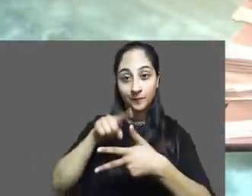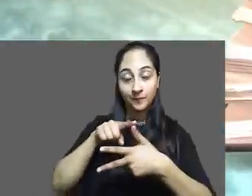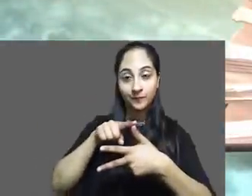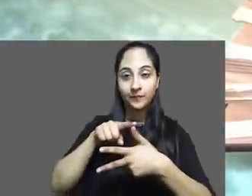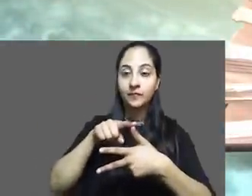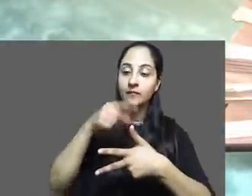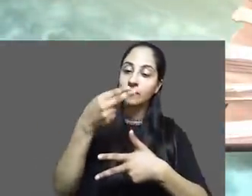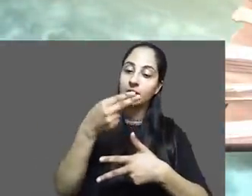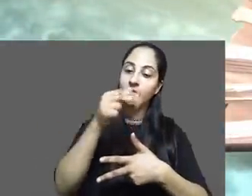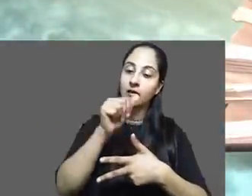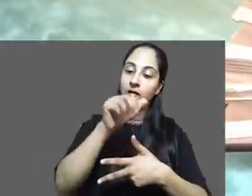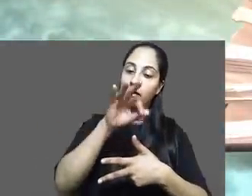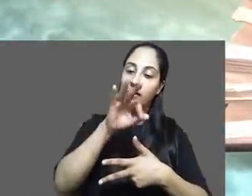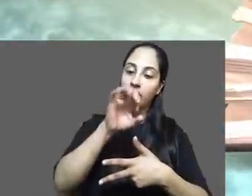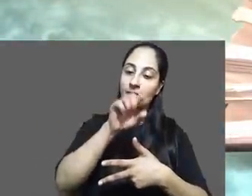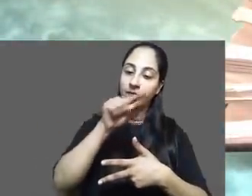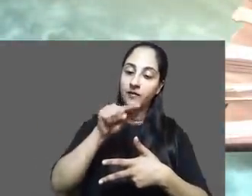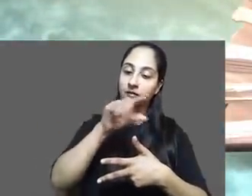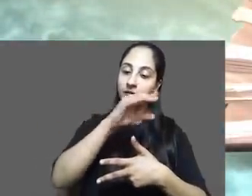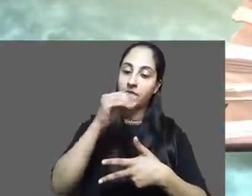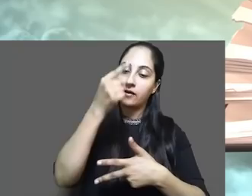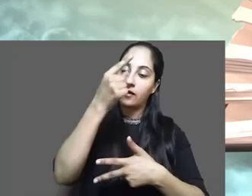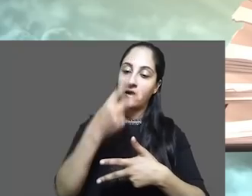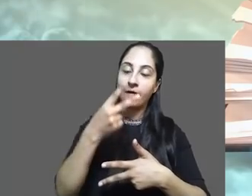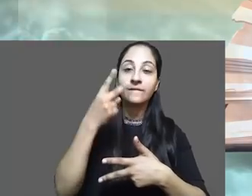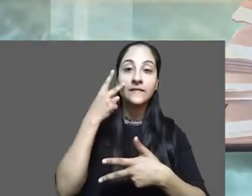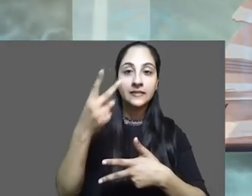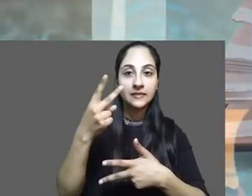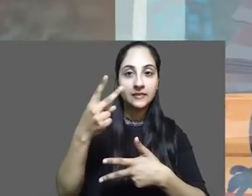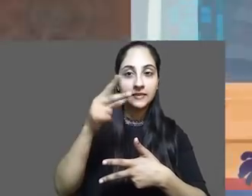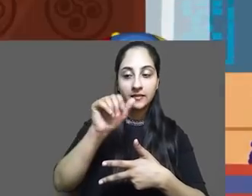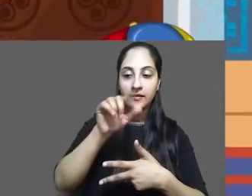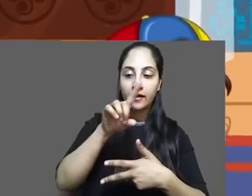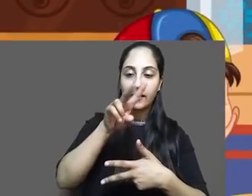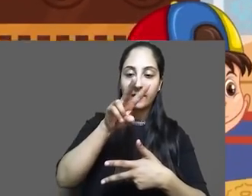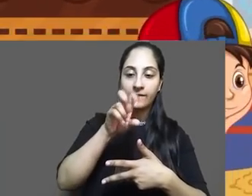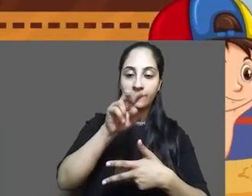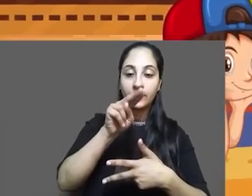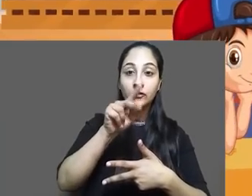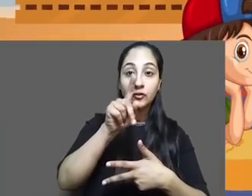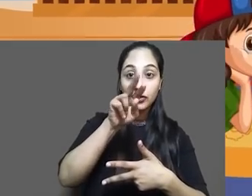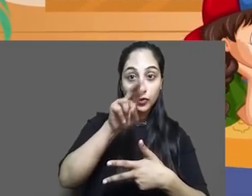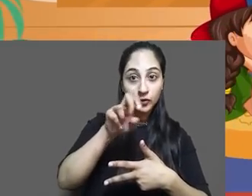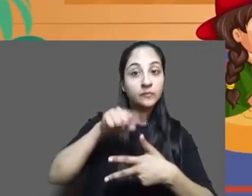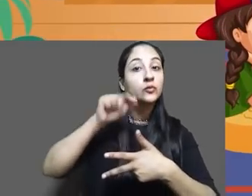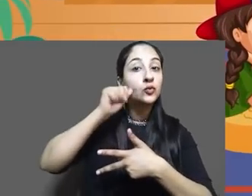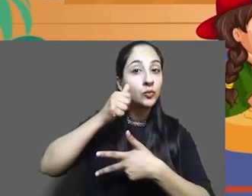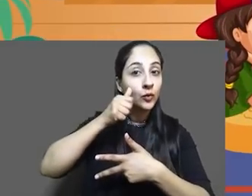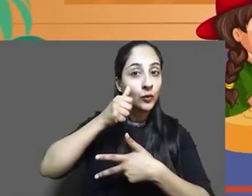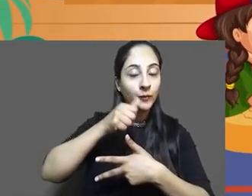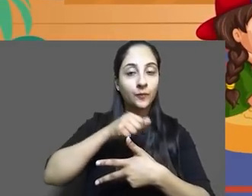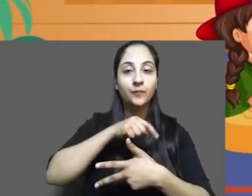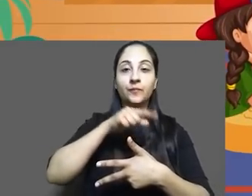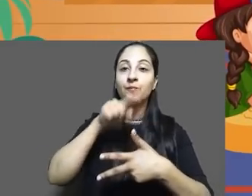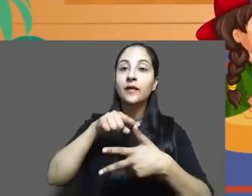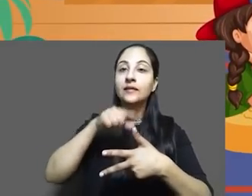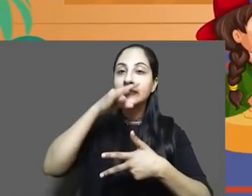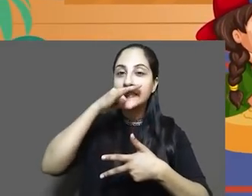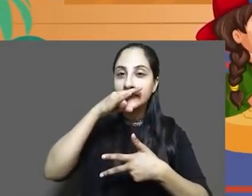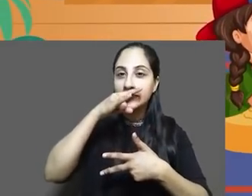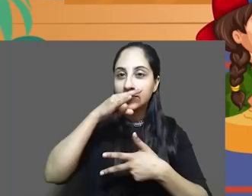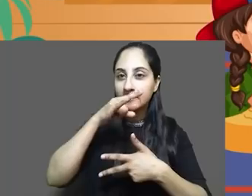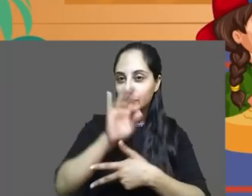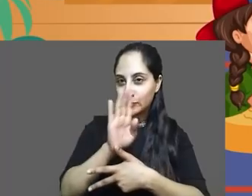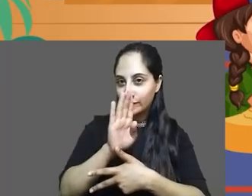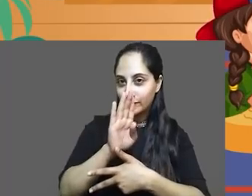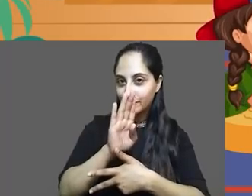is called Hafiz and the Half-Seen Adventure, airing on the Ismaili TV tomorrow. This is an animated children's program, so make